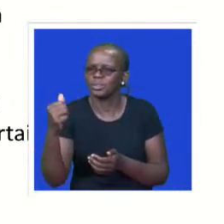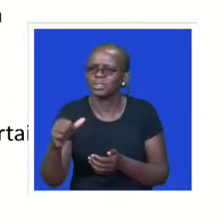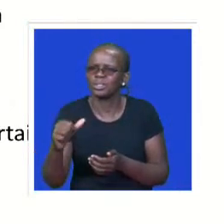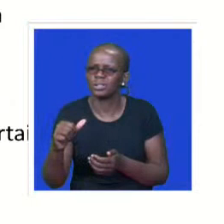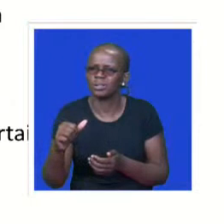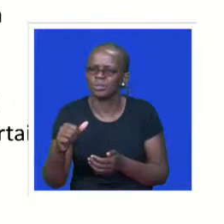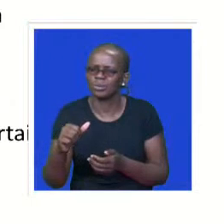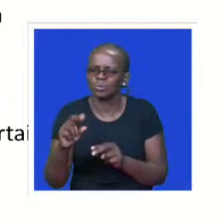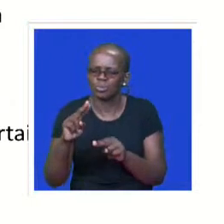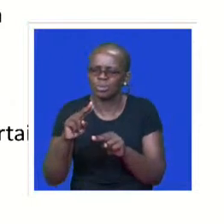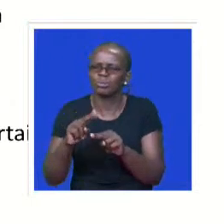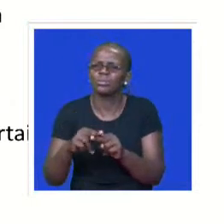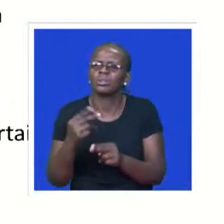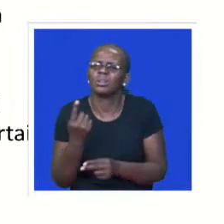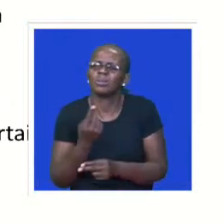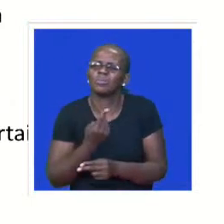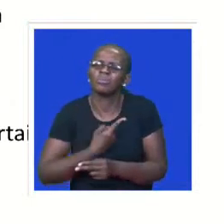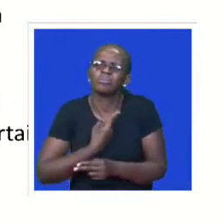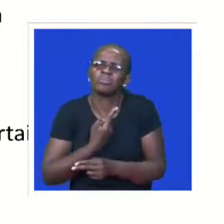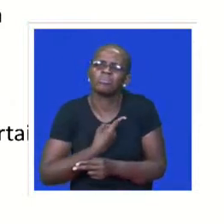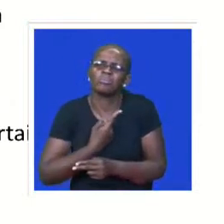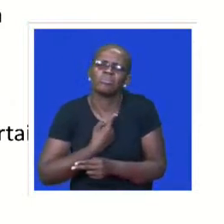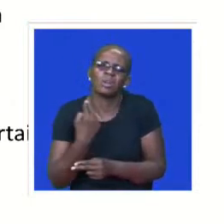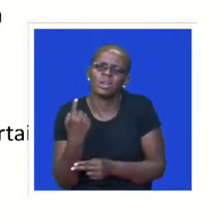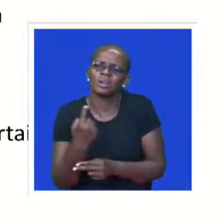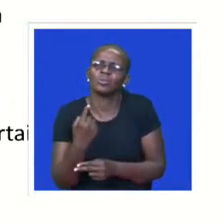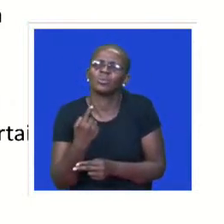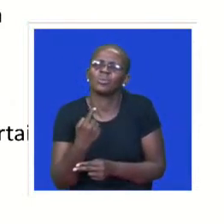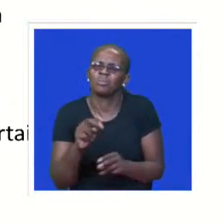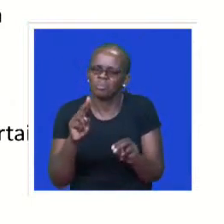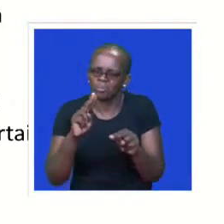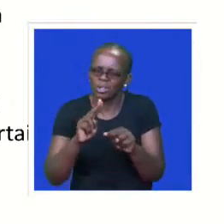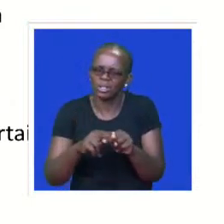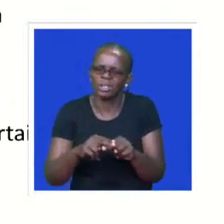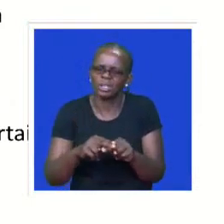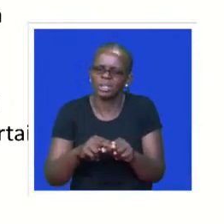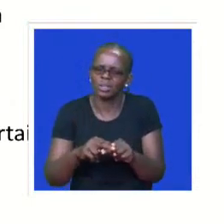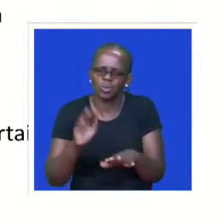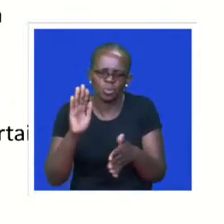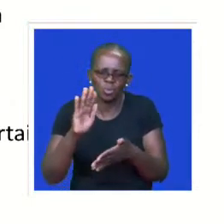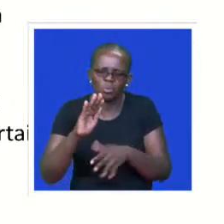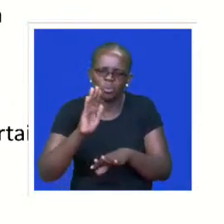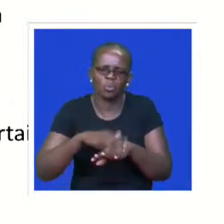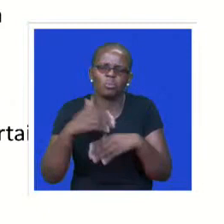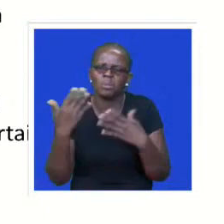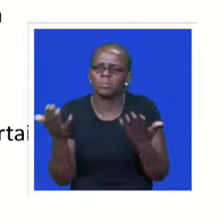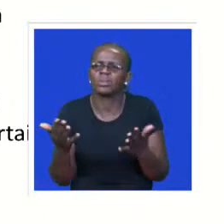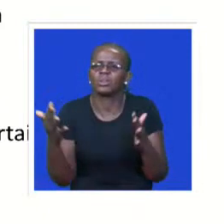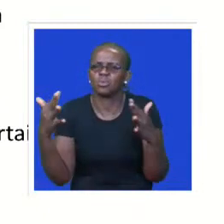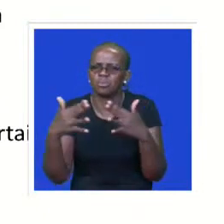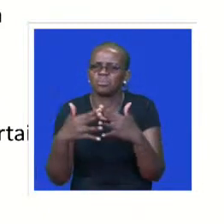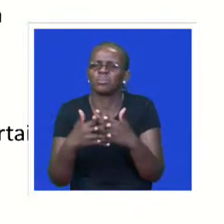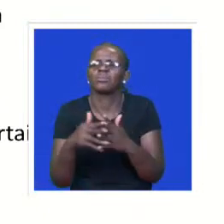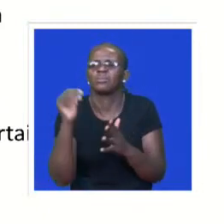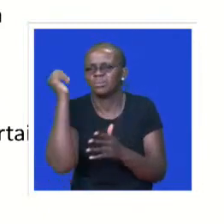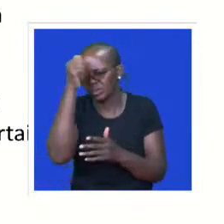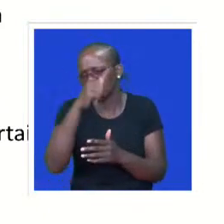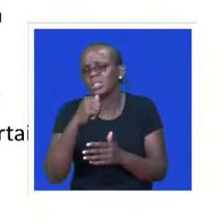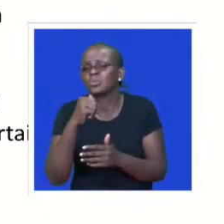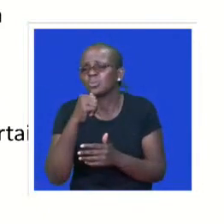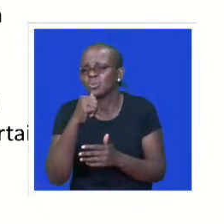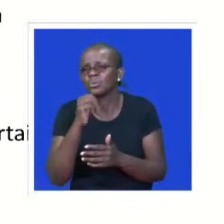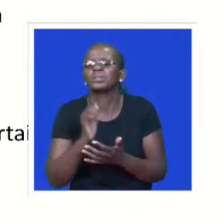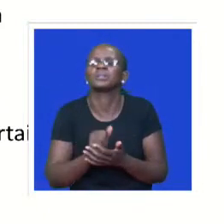disunited, and far away from God, my dear Lena. And we have seen that from the story that we are looking at, that we are basing